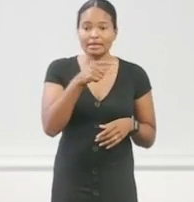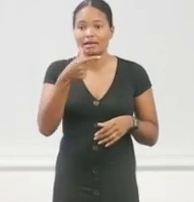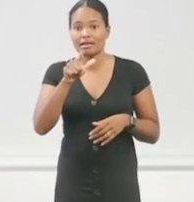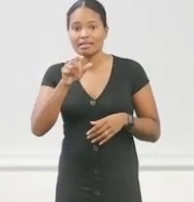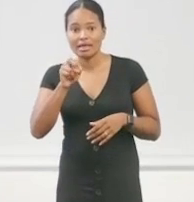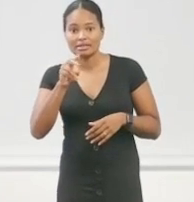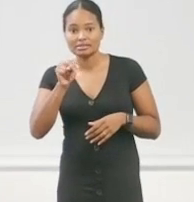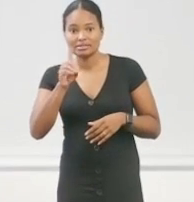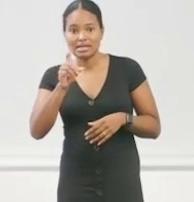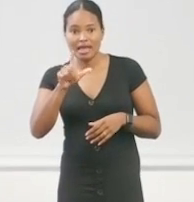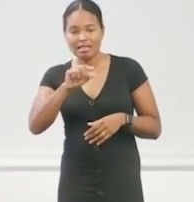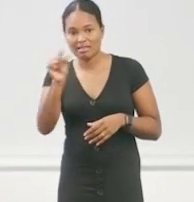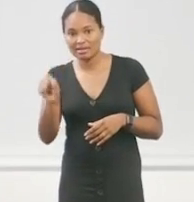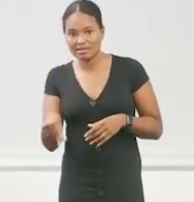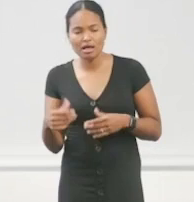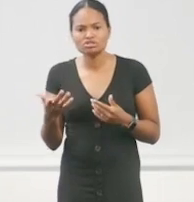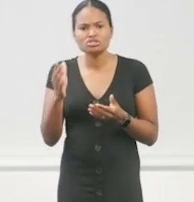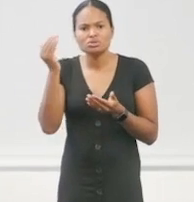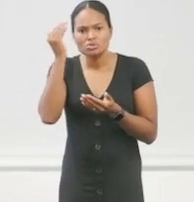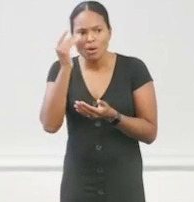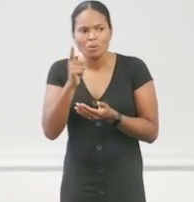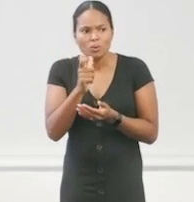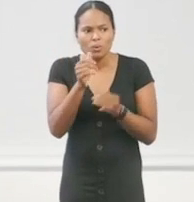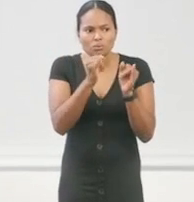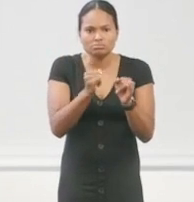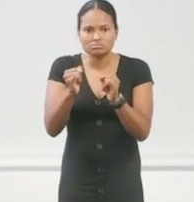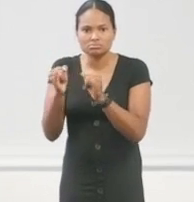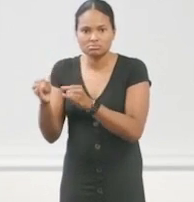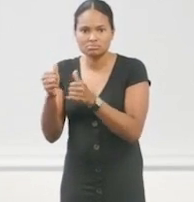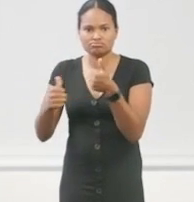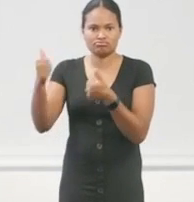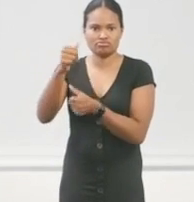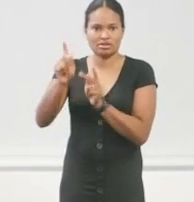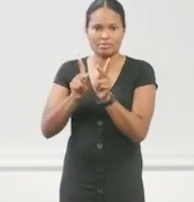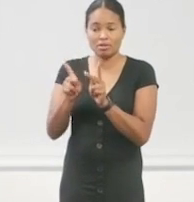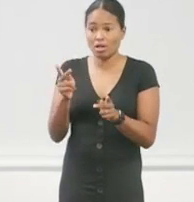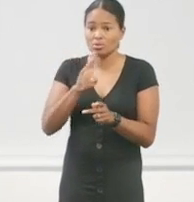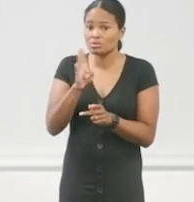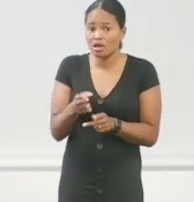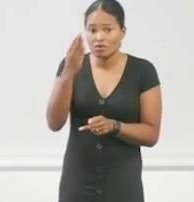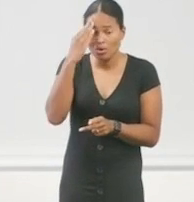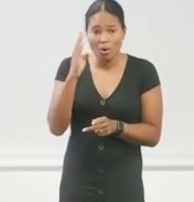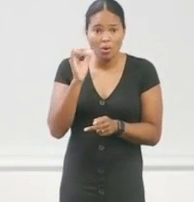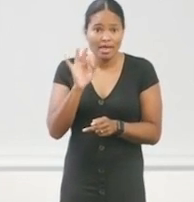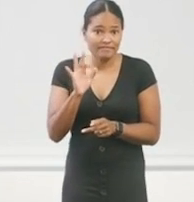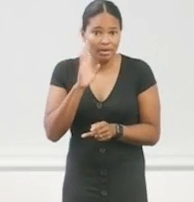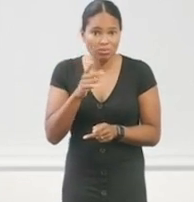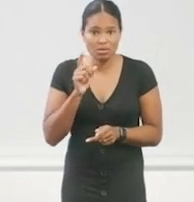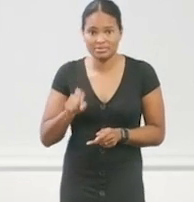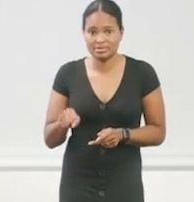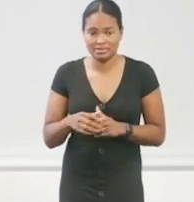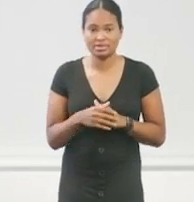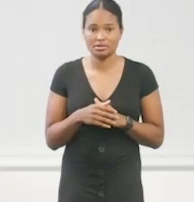Glendale, get to know these individuals, because whether or not you never need them, which would be great if you never needed